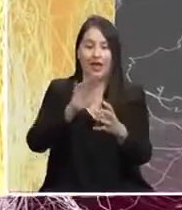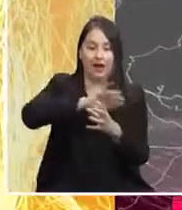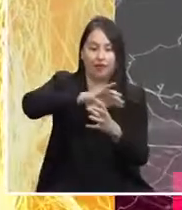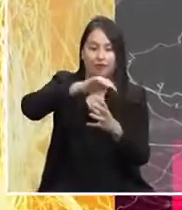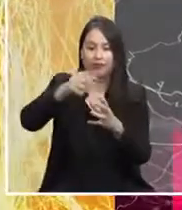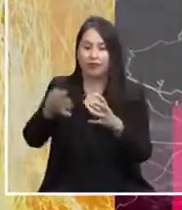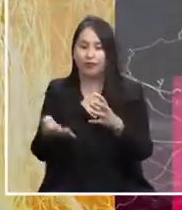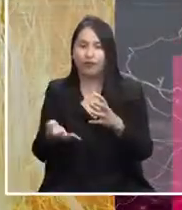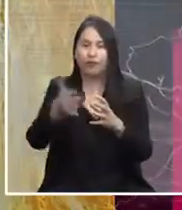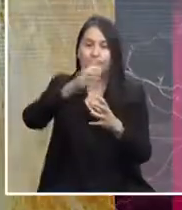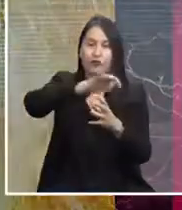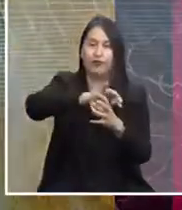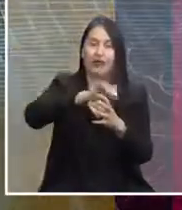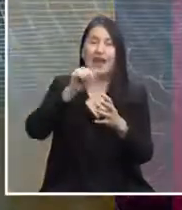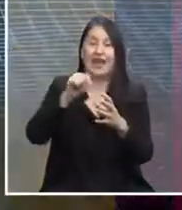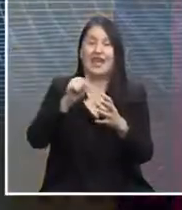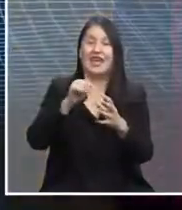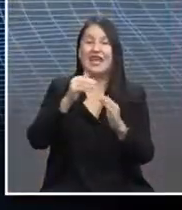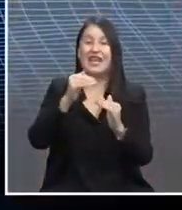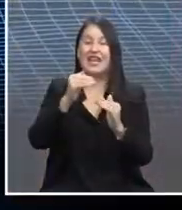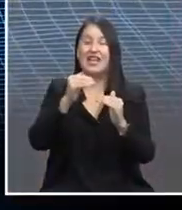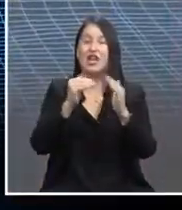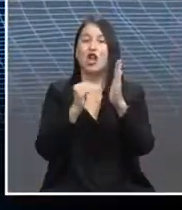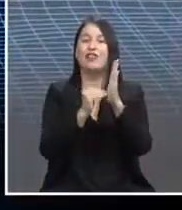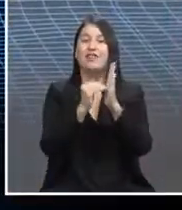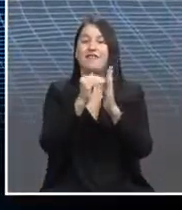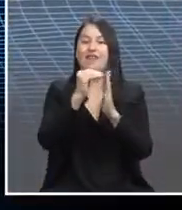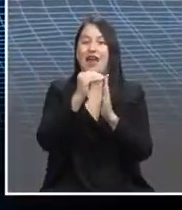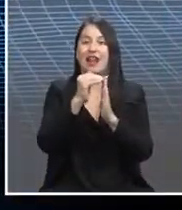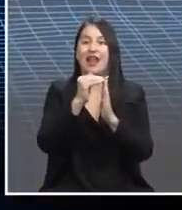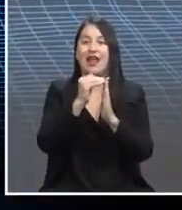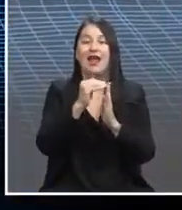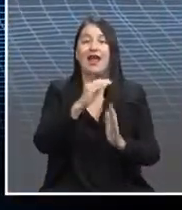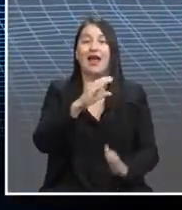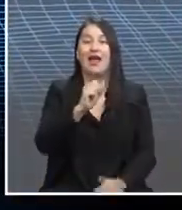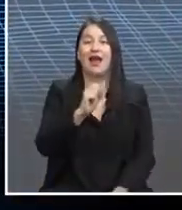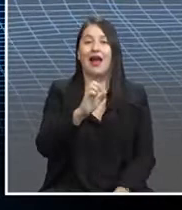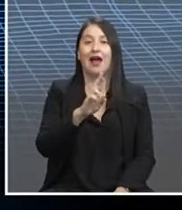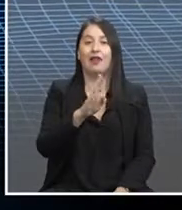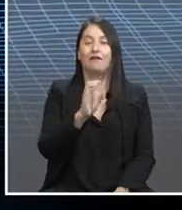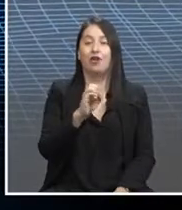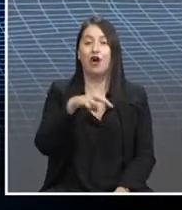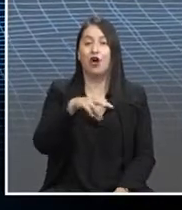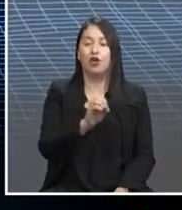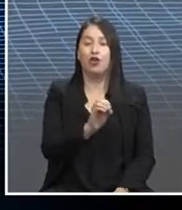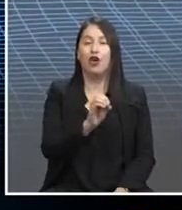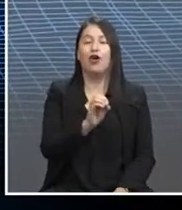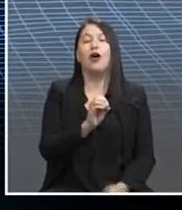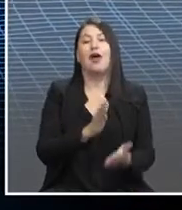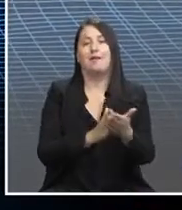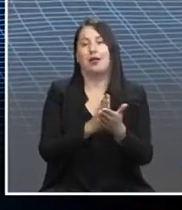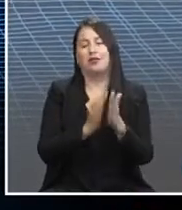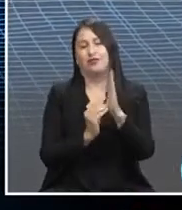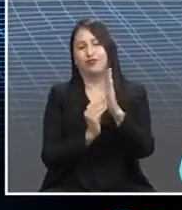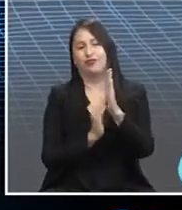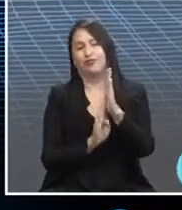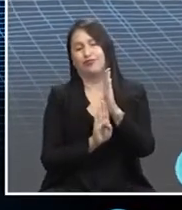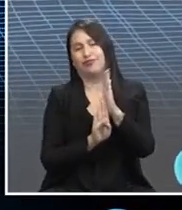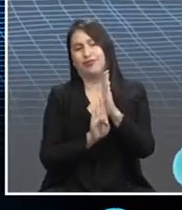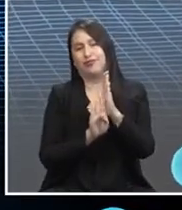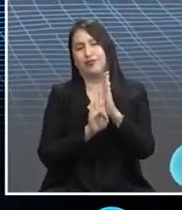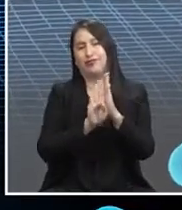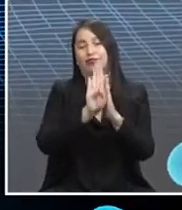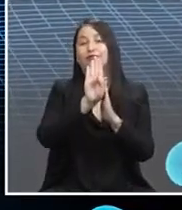early climate models were able to estimate the effects. We were entering a real-life